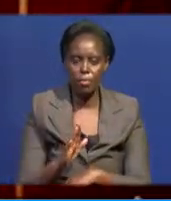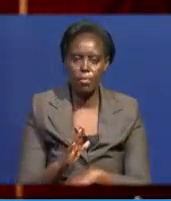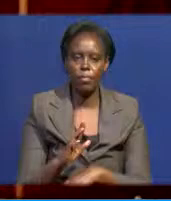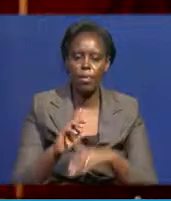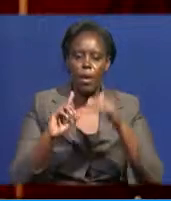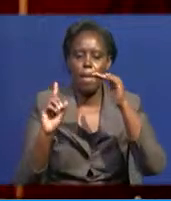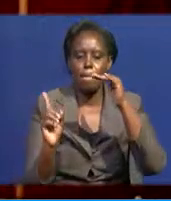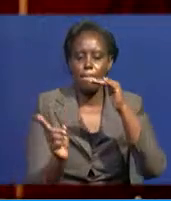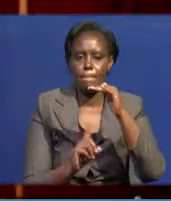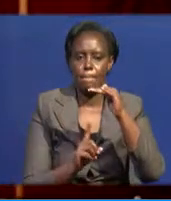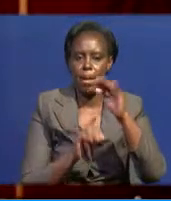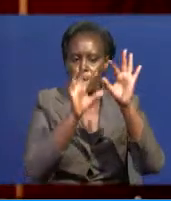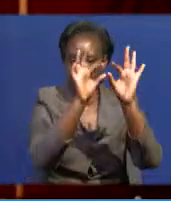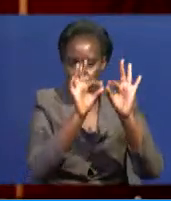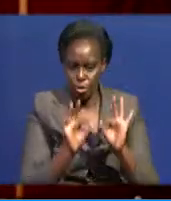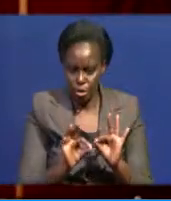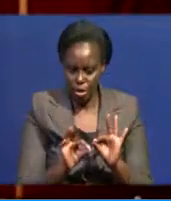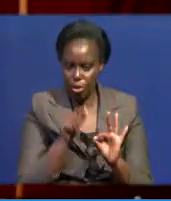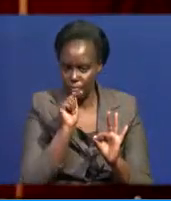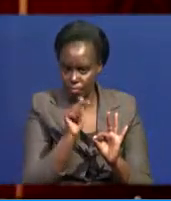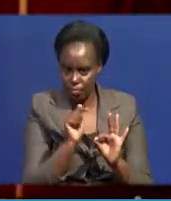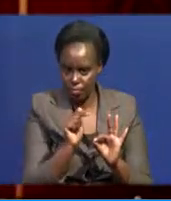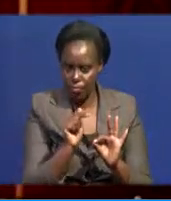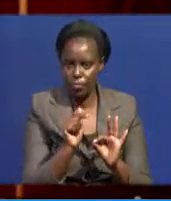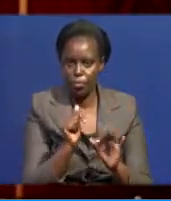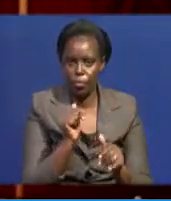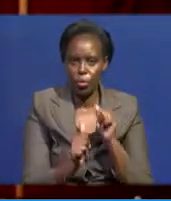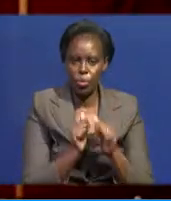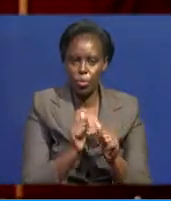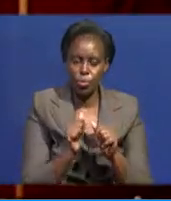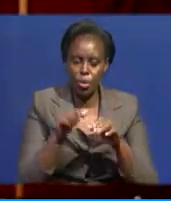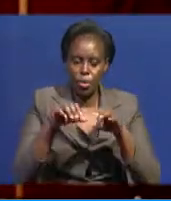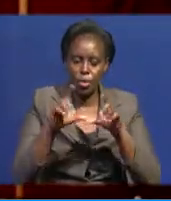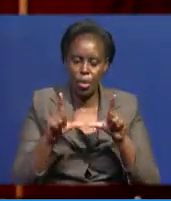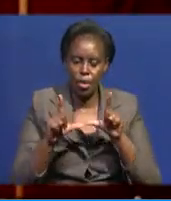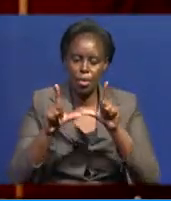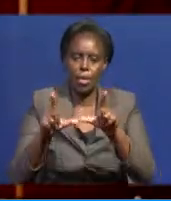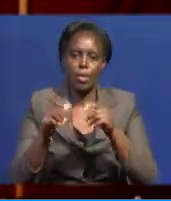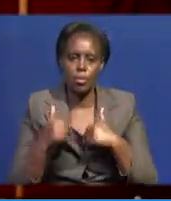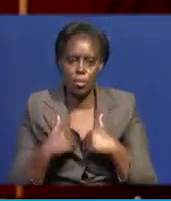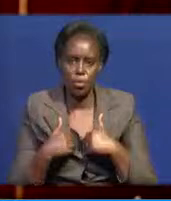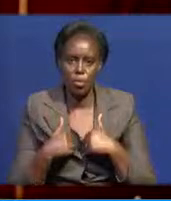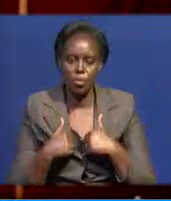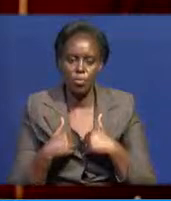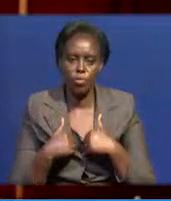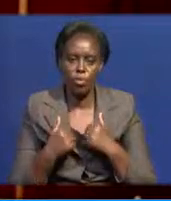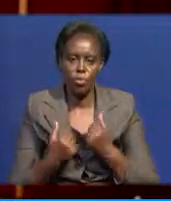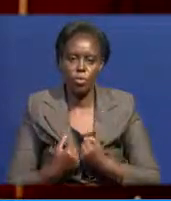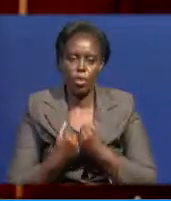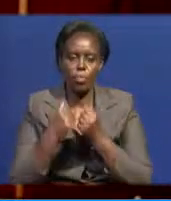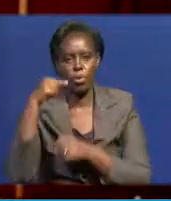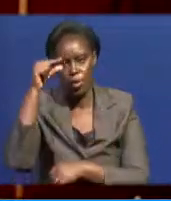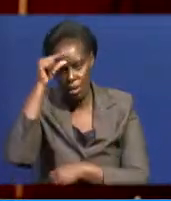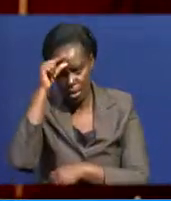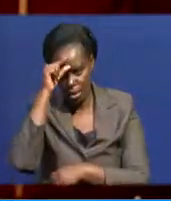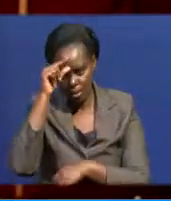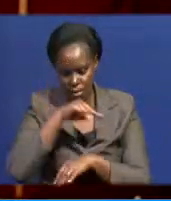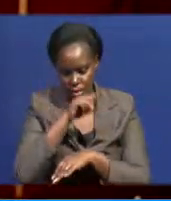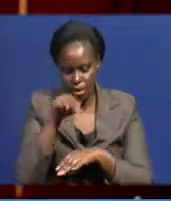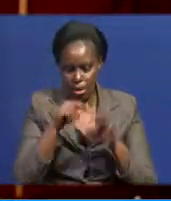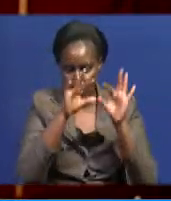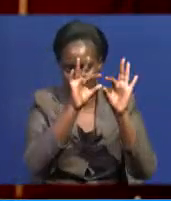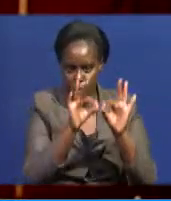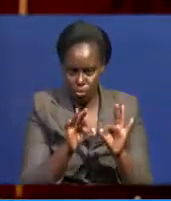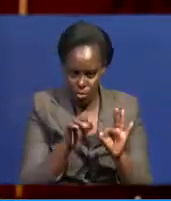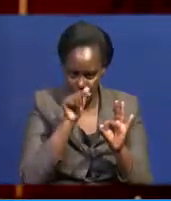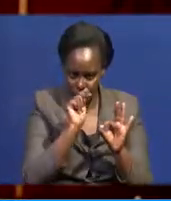of the Treasury is the one that holds titles on behalf of the entire government, so National Treasury is